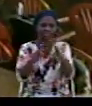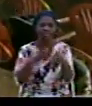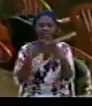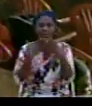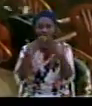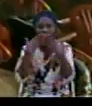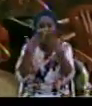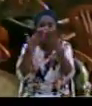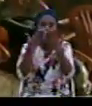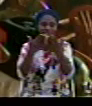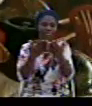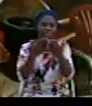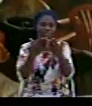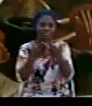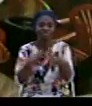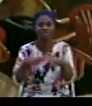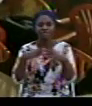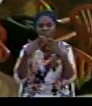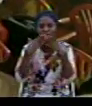Oshé,